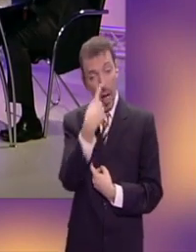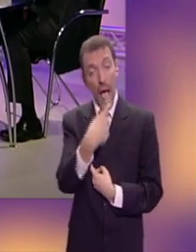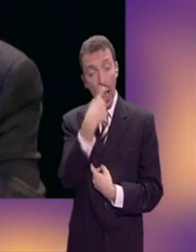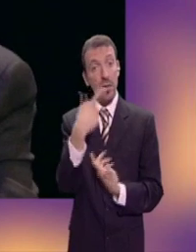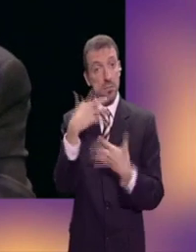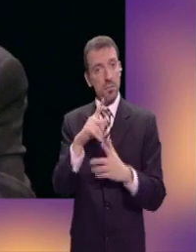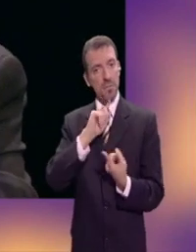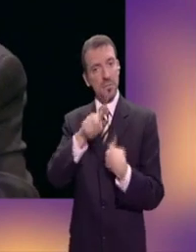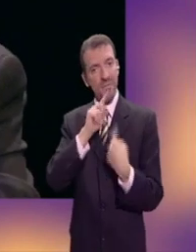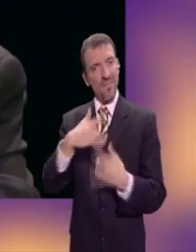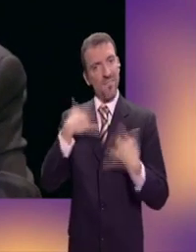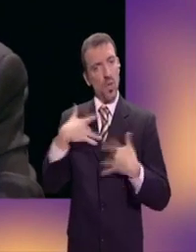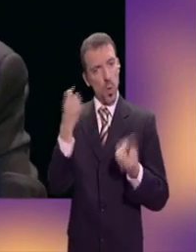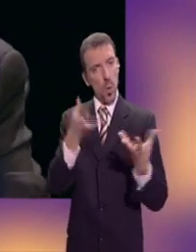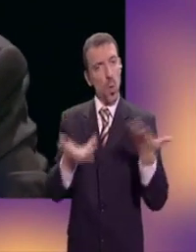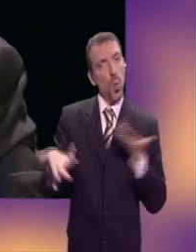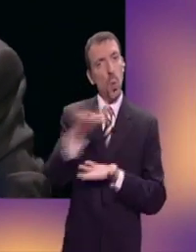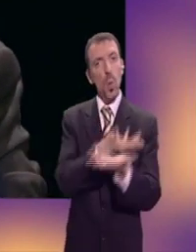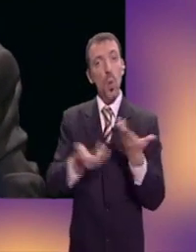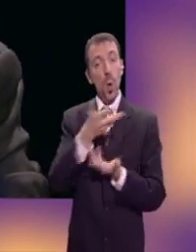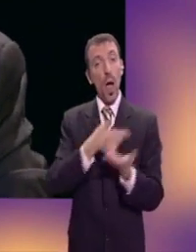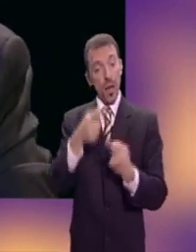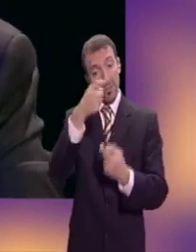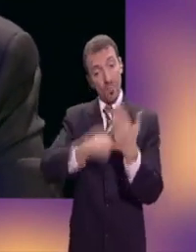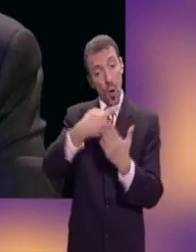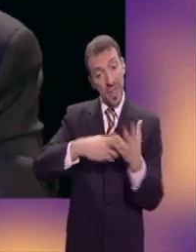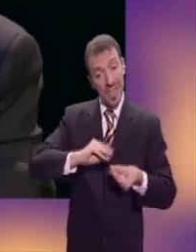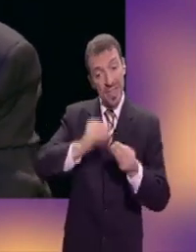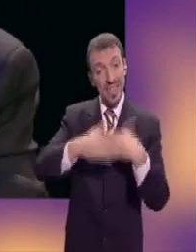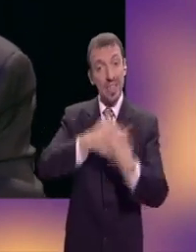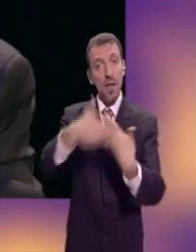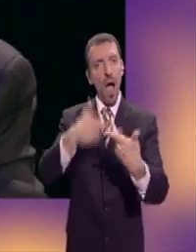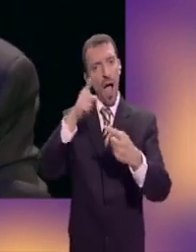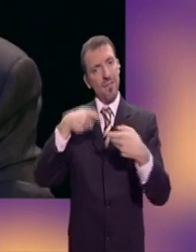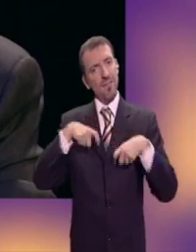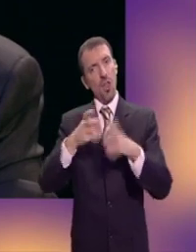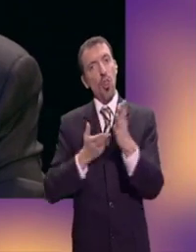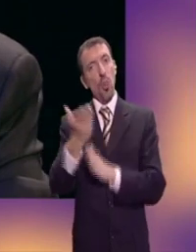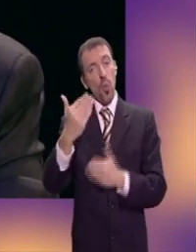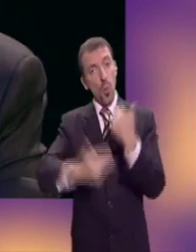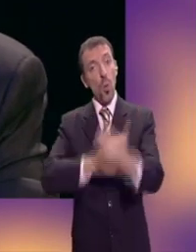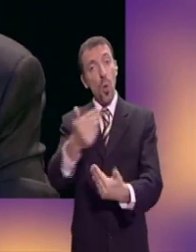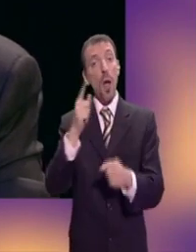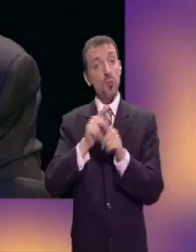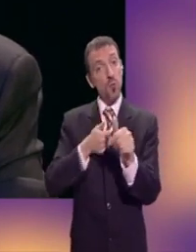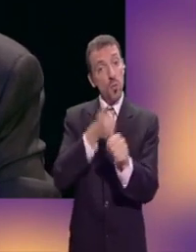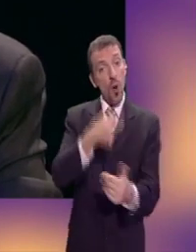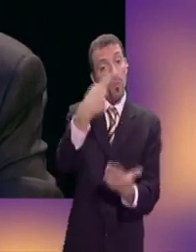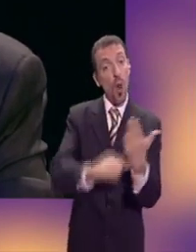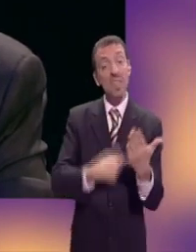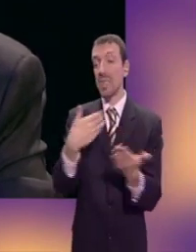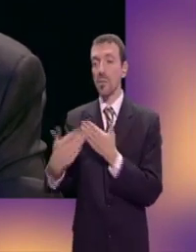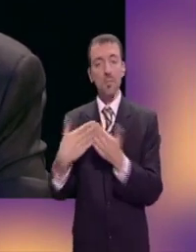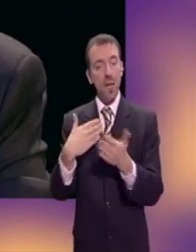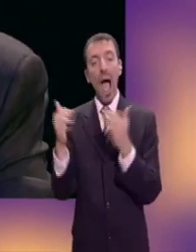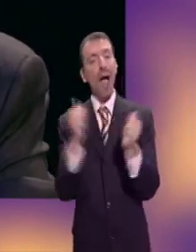to have their say in the cabinet, and then they own the policy. And they then have to live under this very difficult rubric where you support a policy even when you don't think